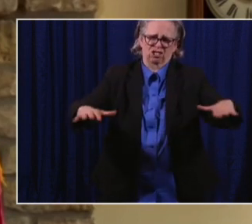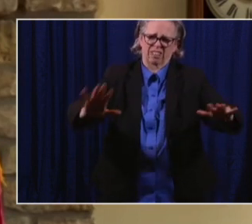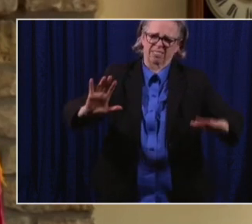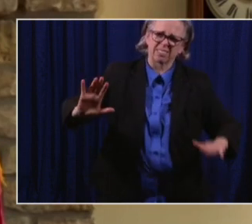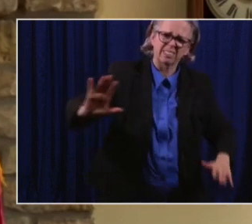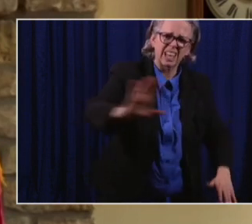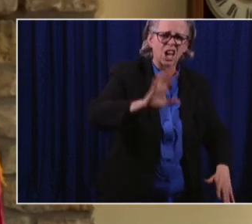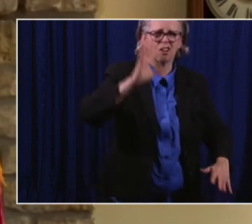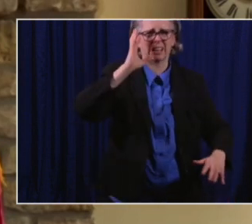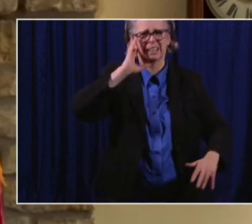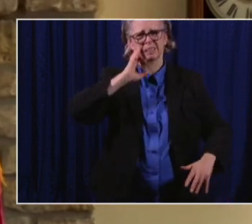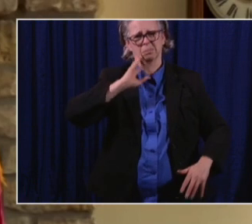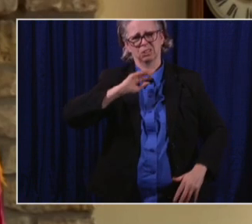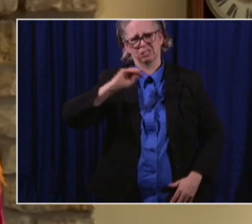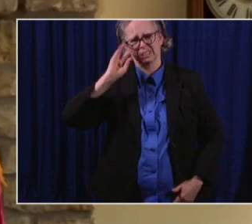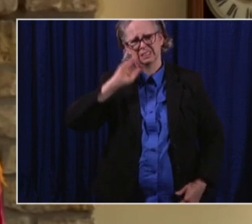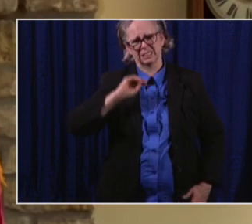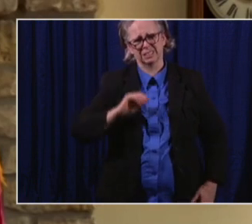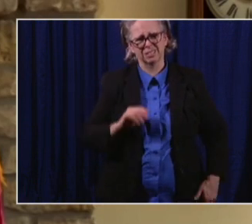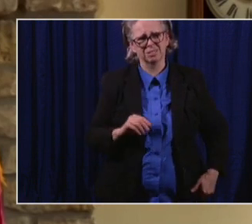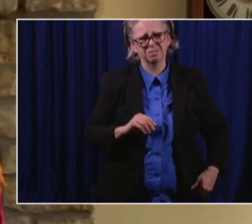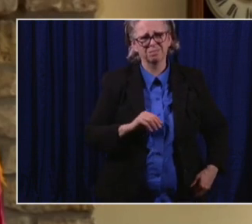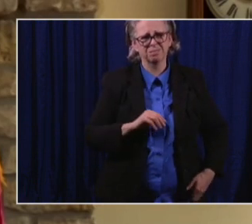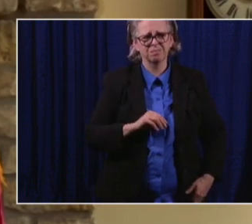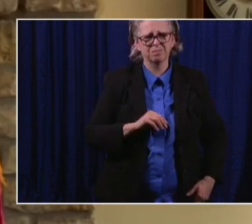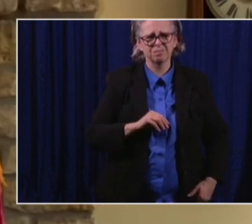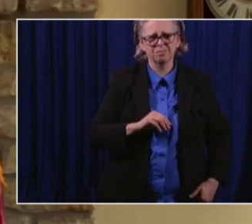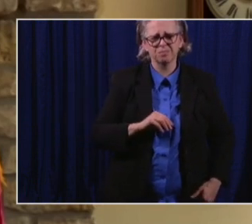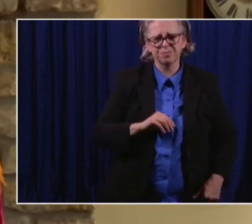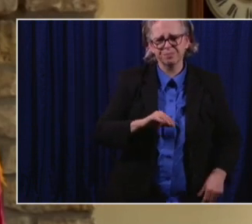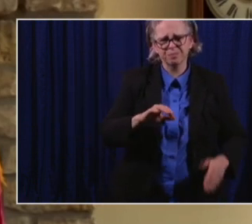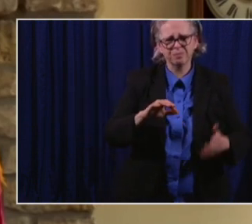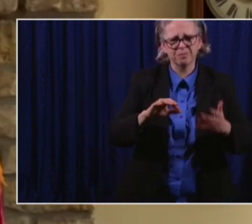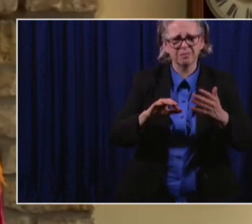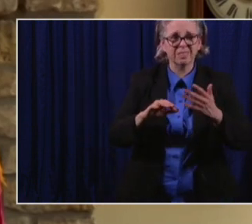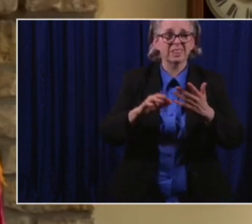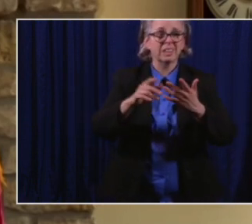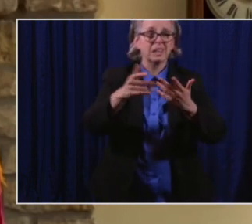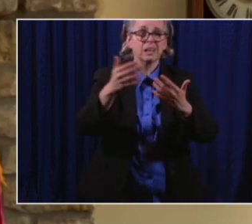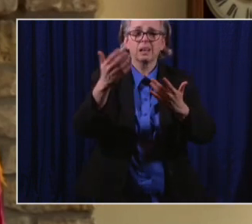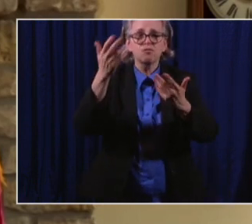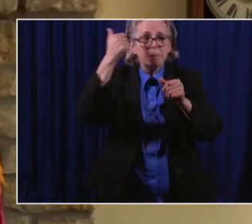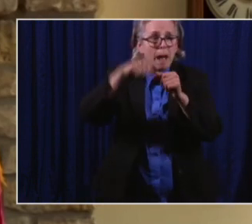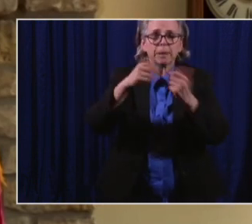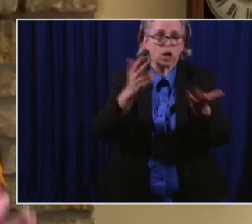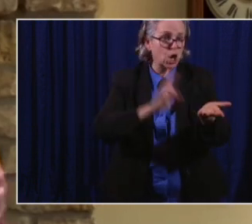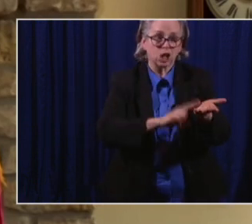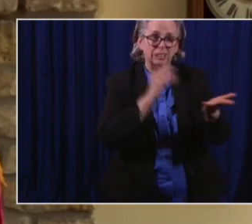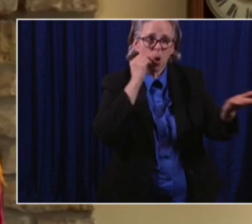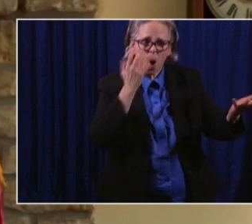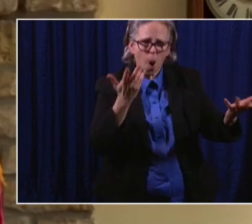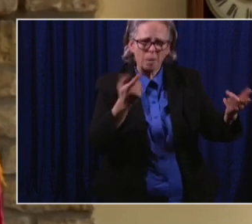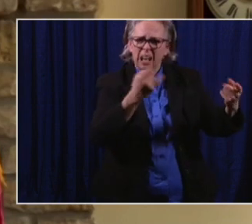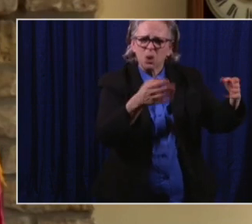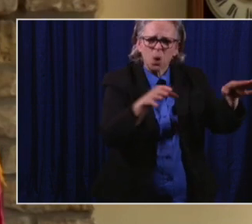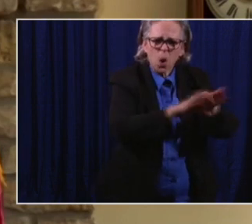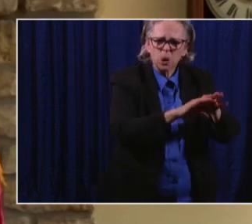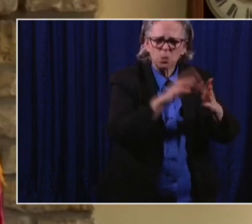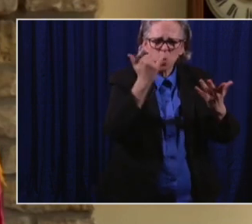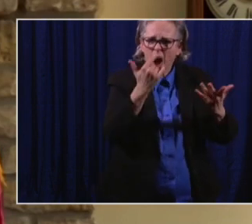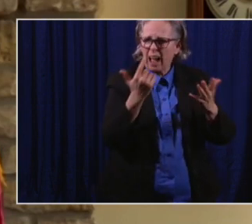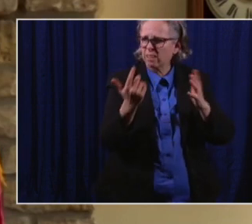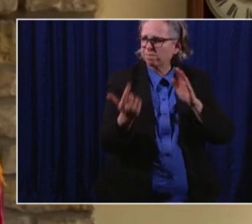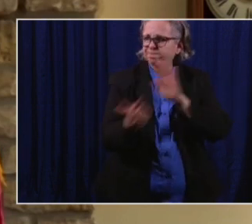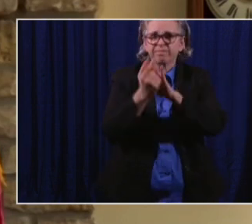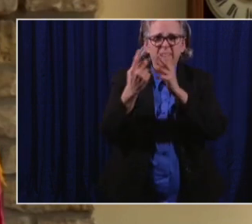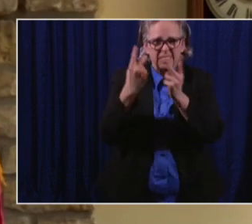I talked earlier about nursing homes, where we had to shut the nursing homes down as far as visitors. We did it to keep